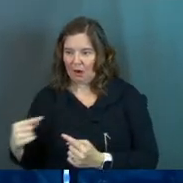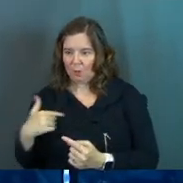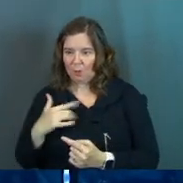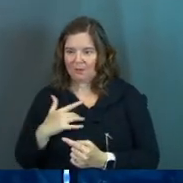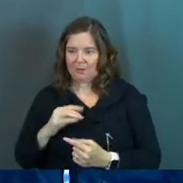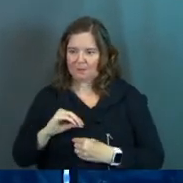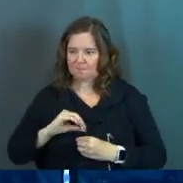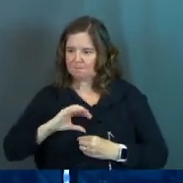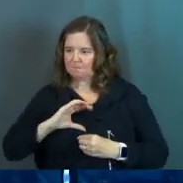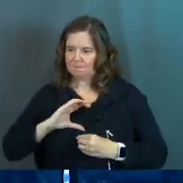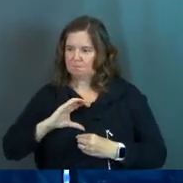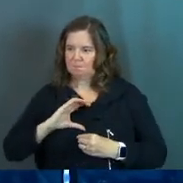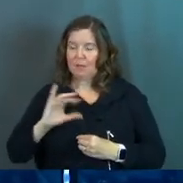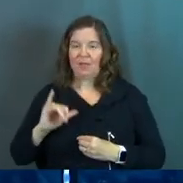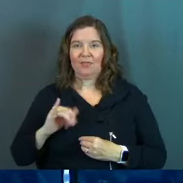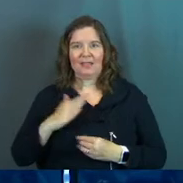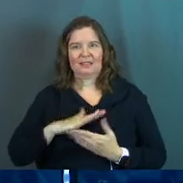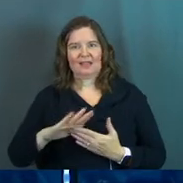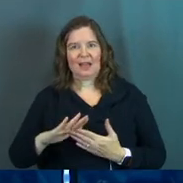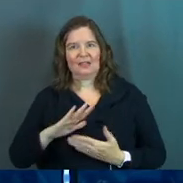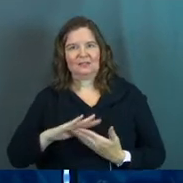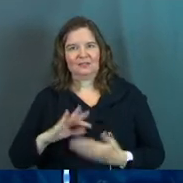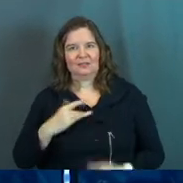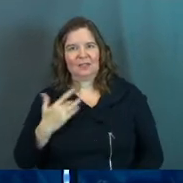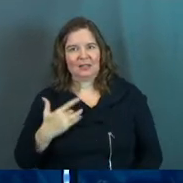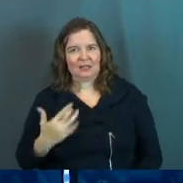we feel big at the end, and that's a nice feeling.